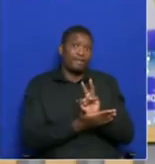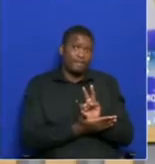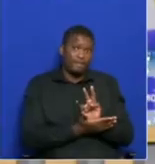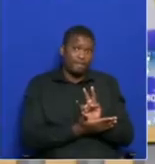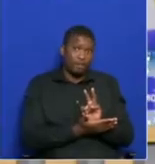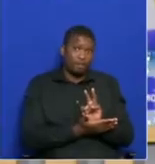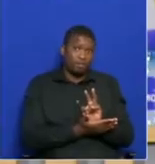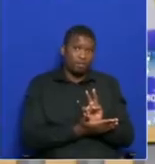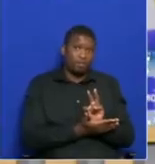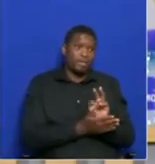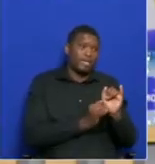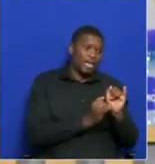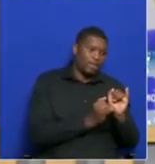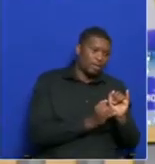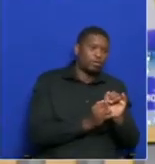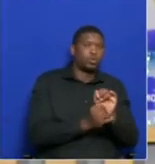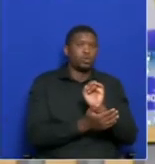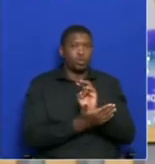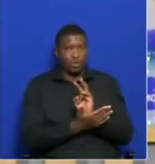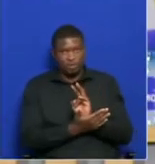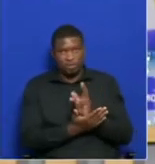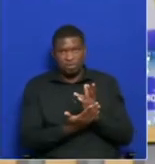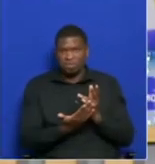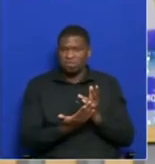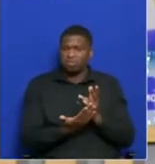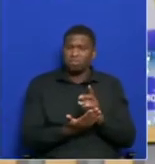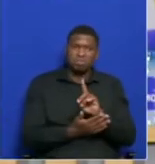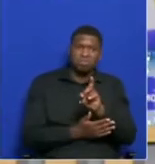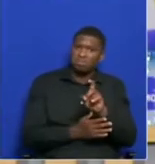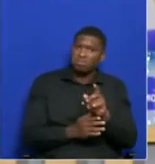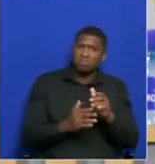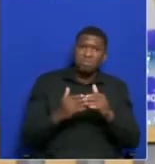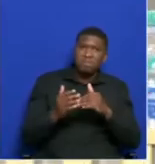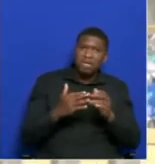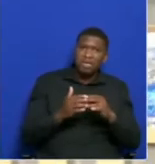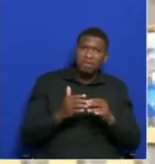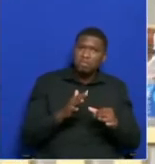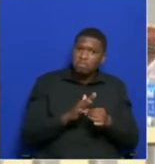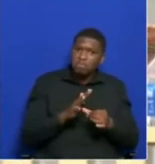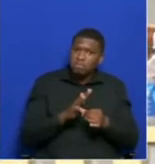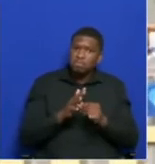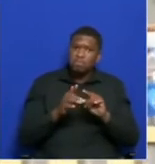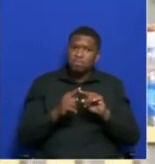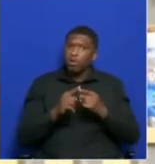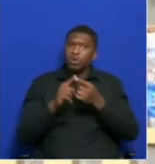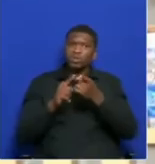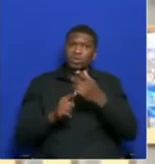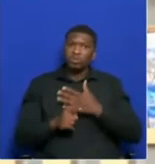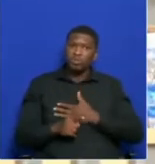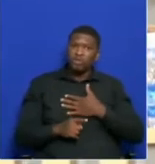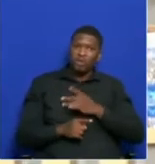Any salient points or issues you wish to raise with regard to these?